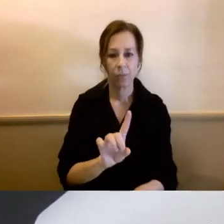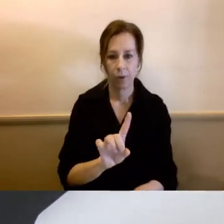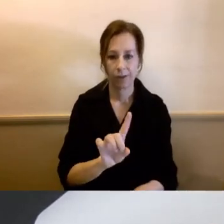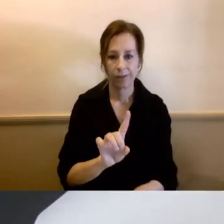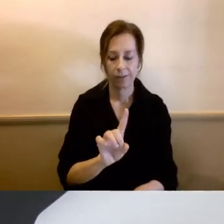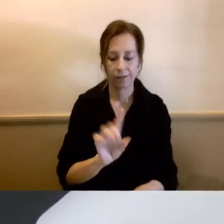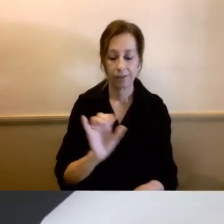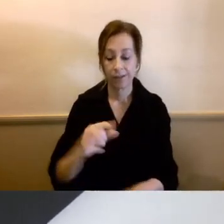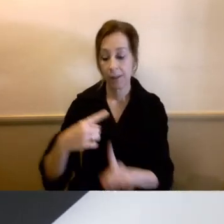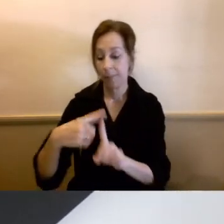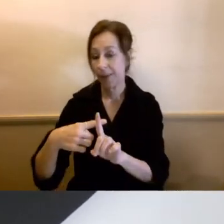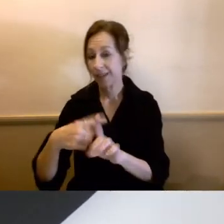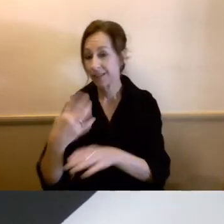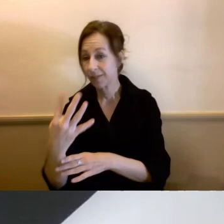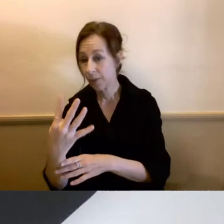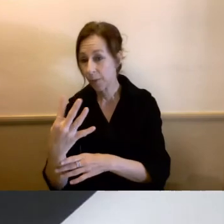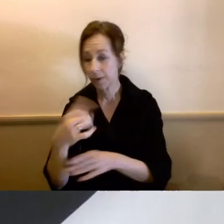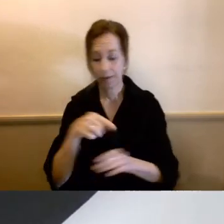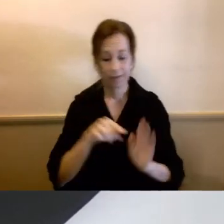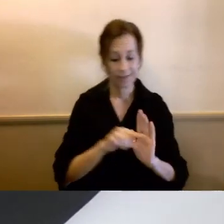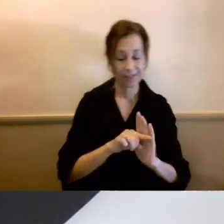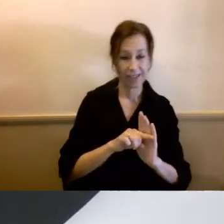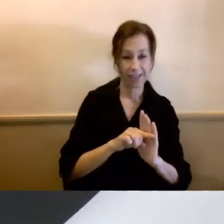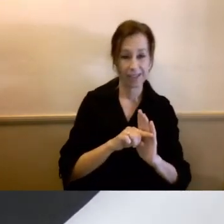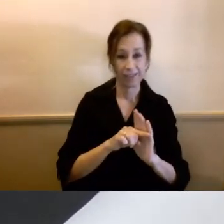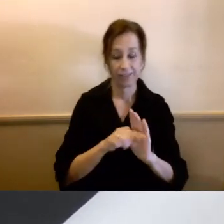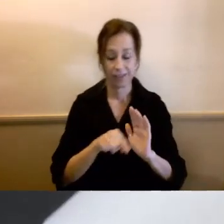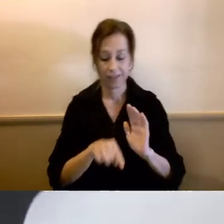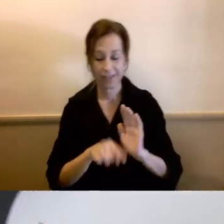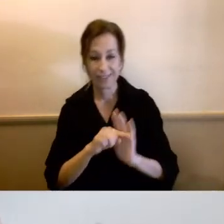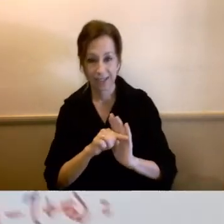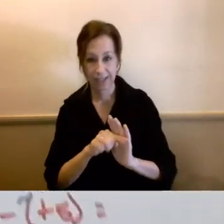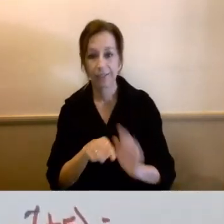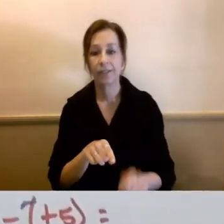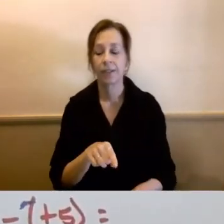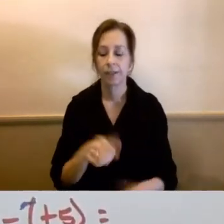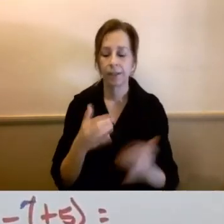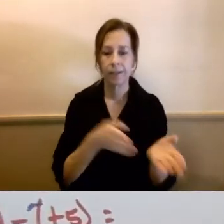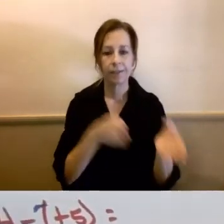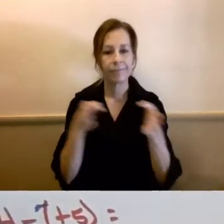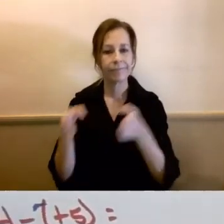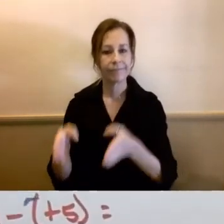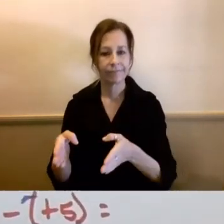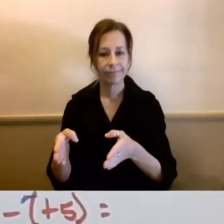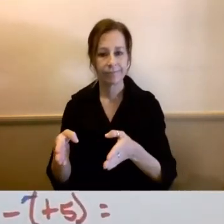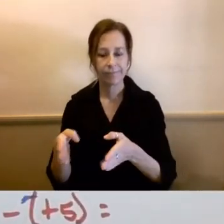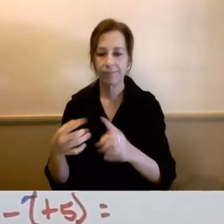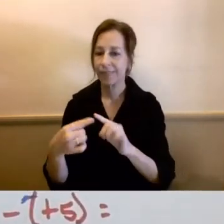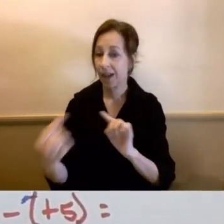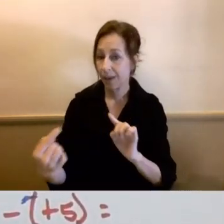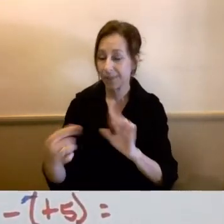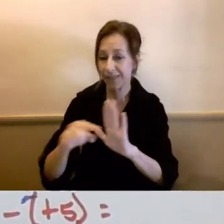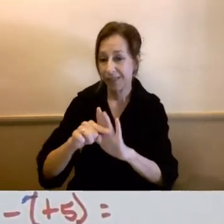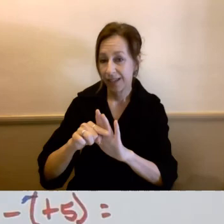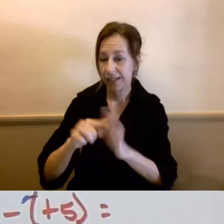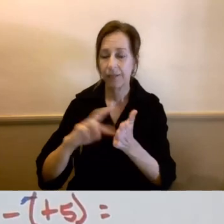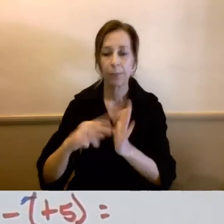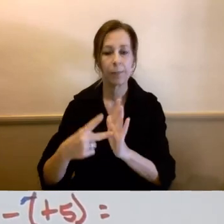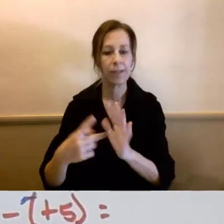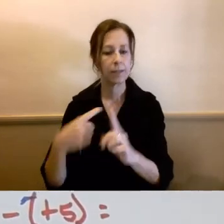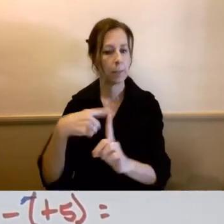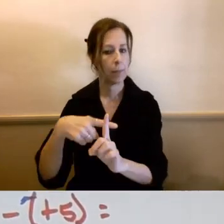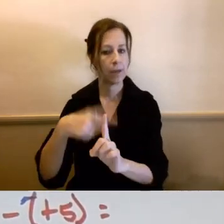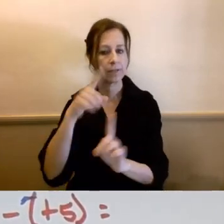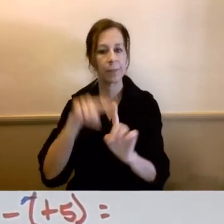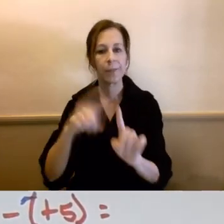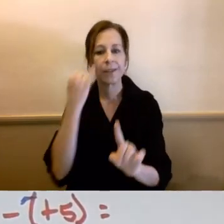1. This was a positive 4. This one was a negative. That one was also a negative. Let's look over here. Okay, the opposite of a negative is a